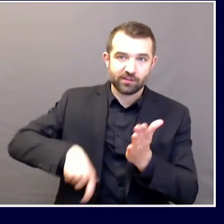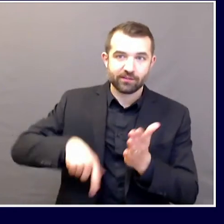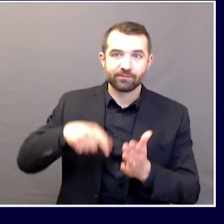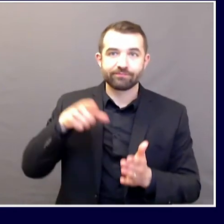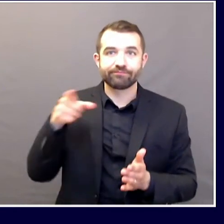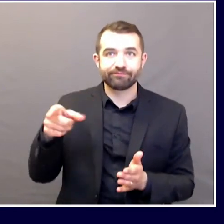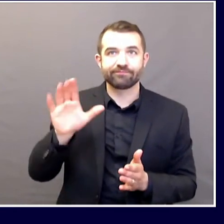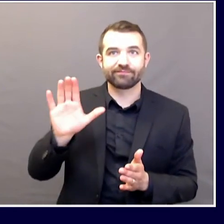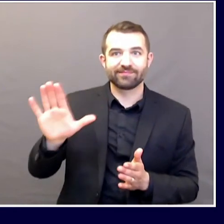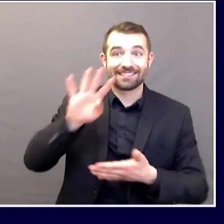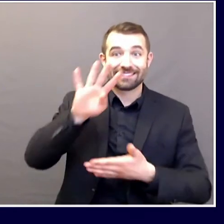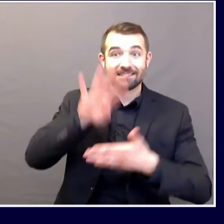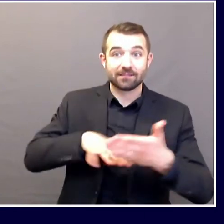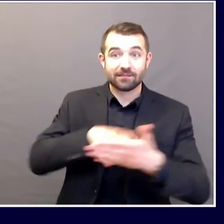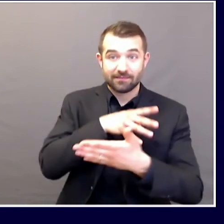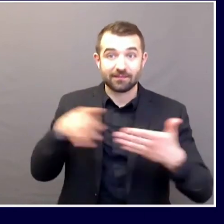vaccine.